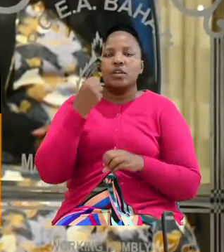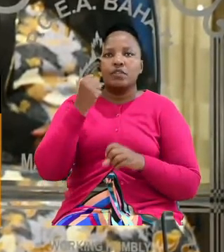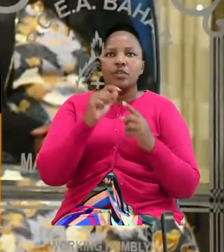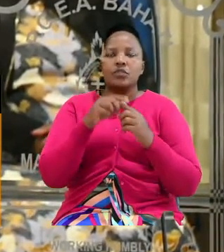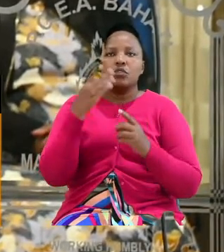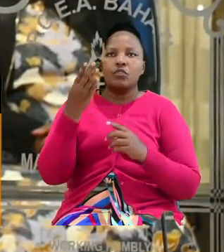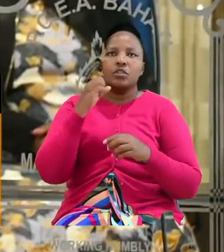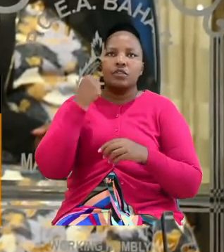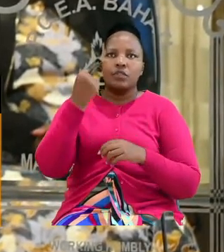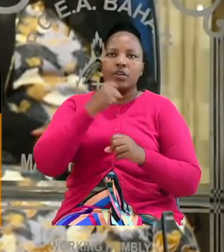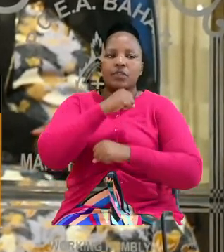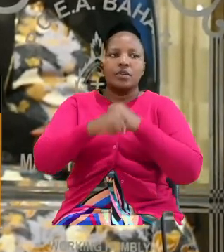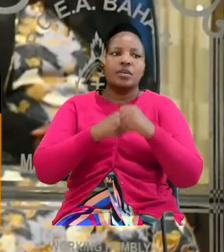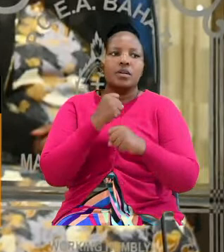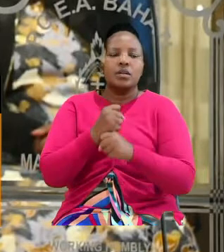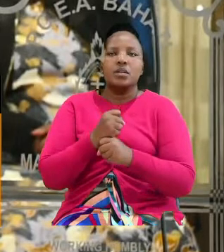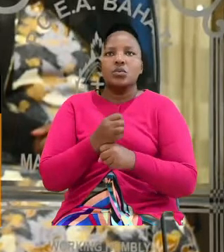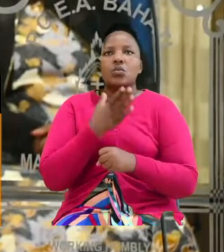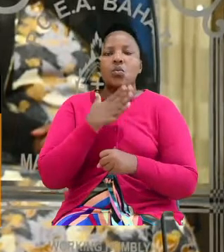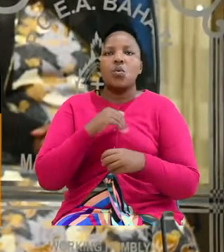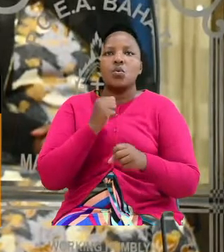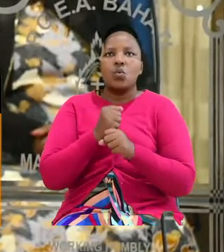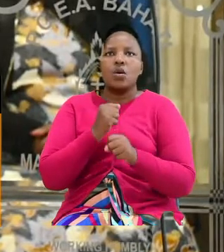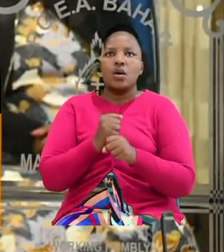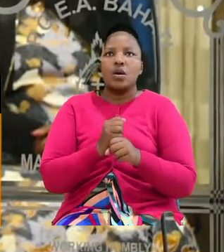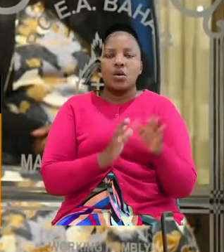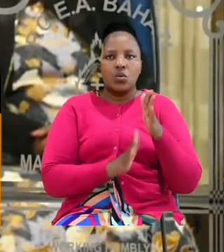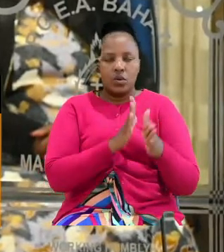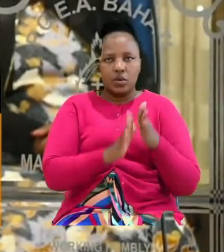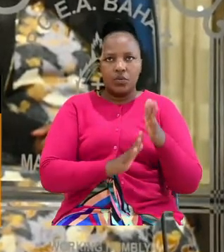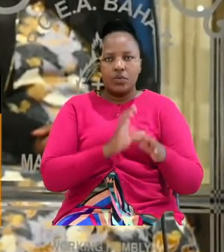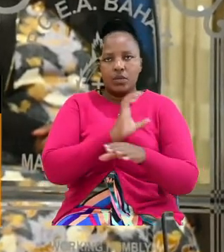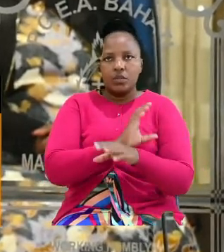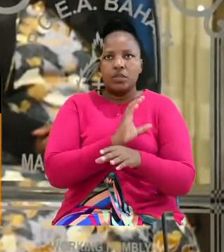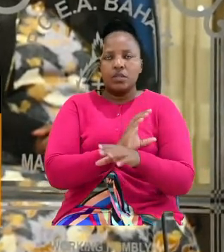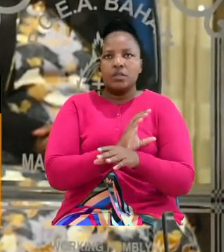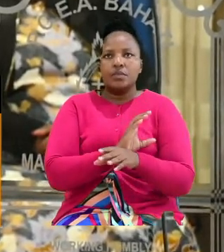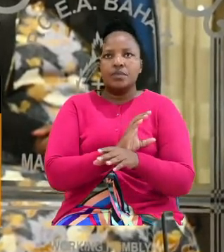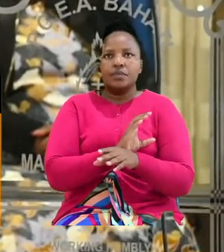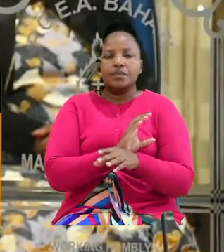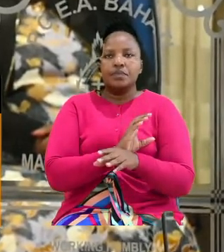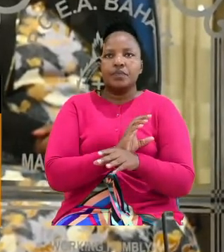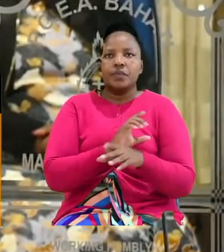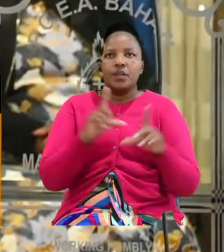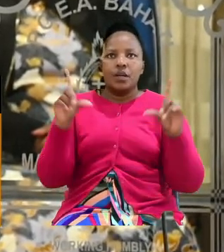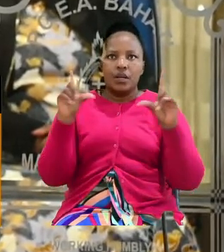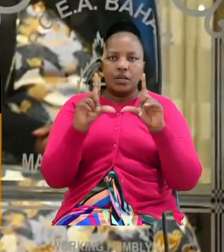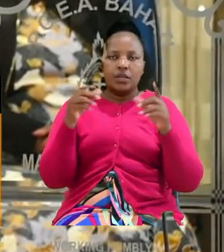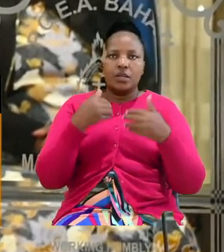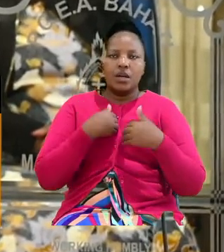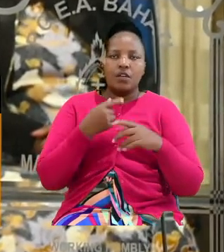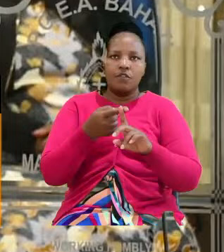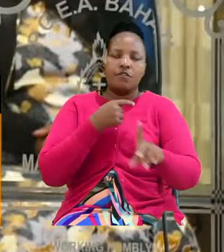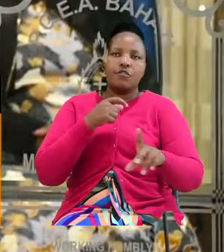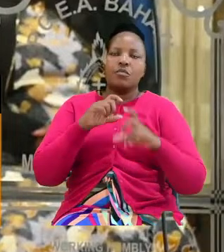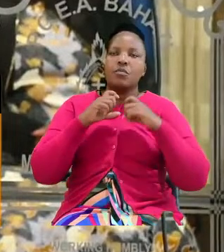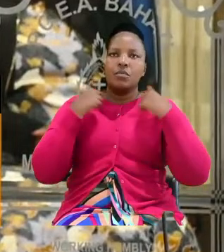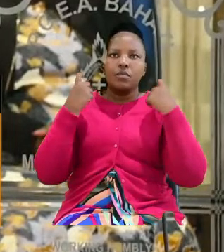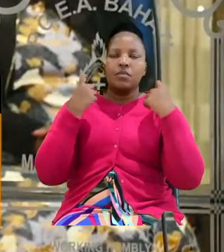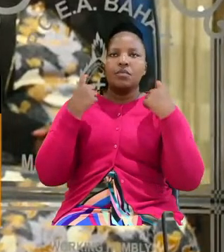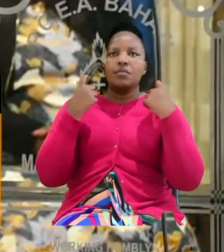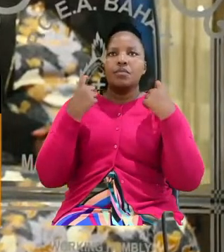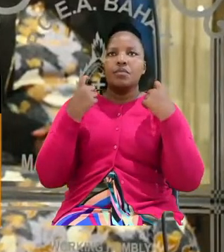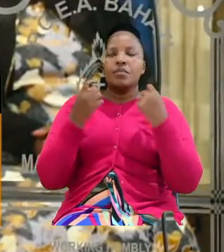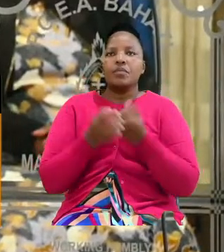years. Willing to work within the church policies. Recommendation letter from church minister